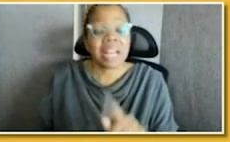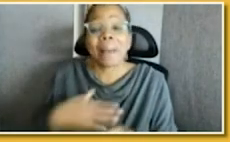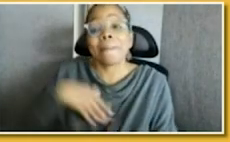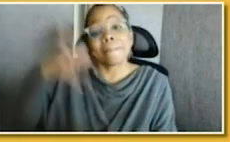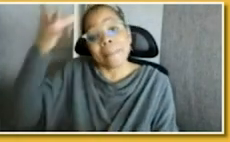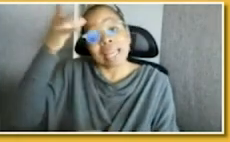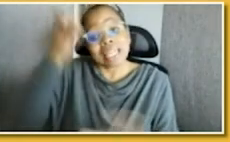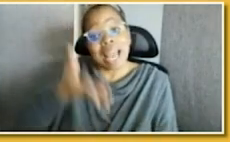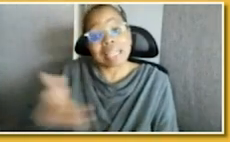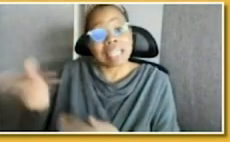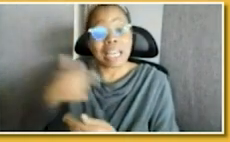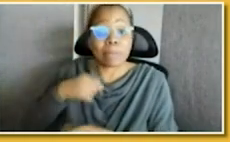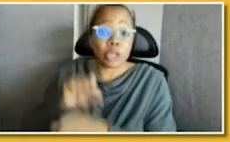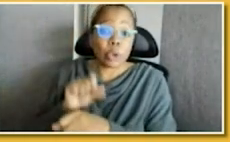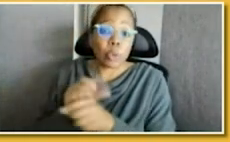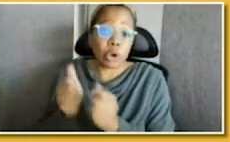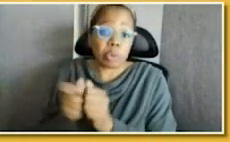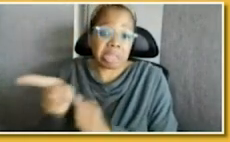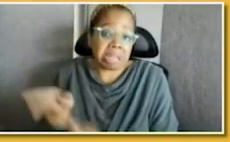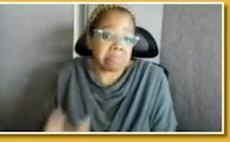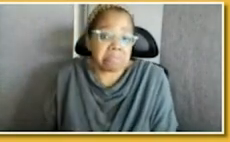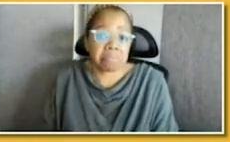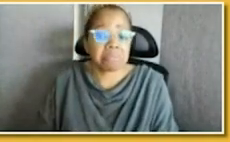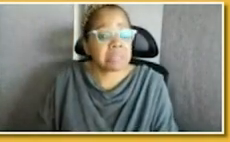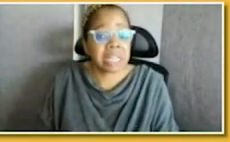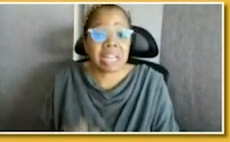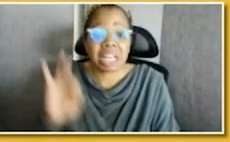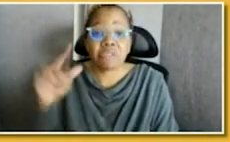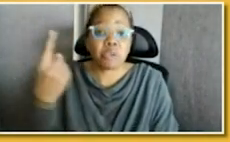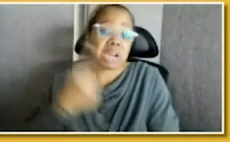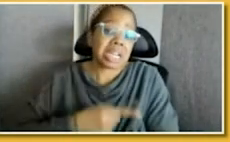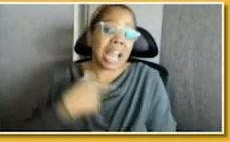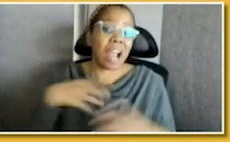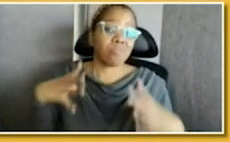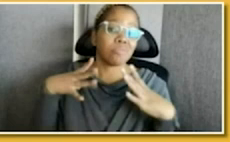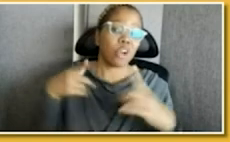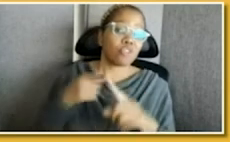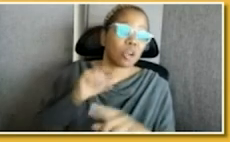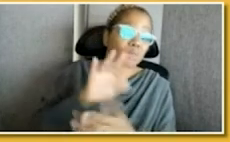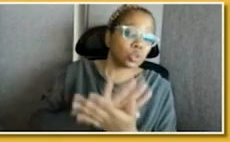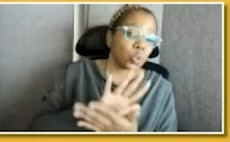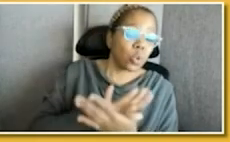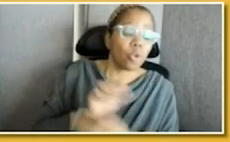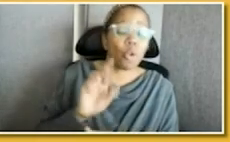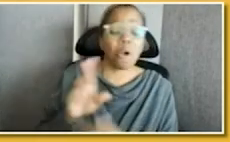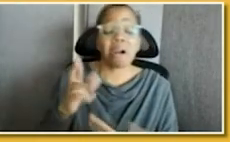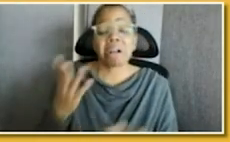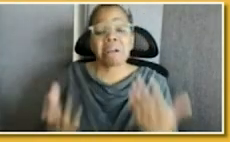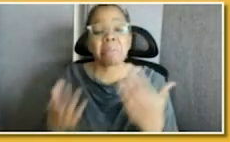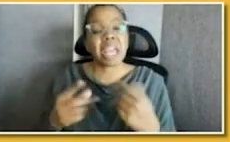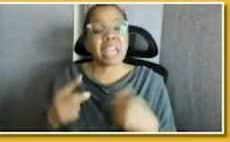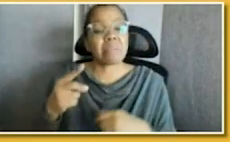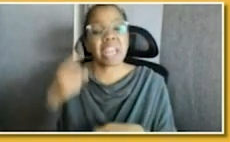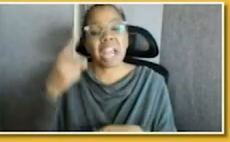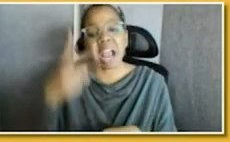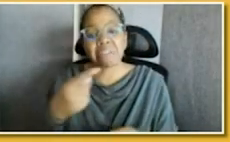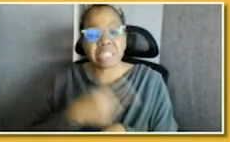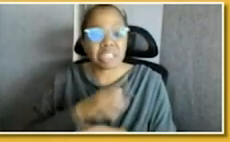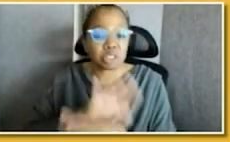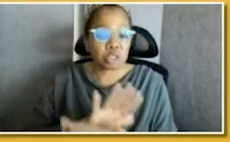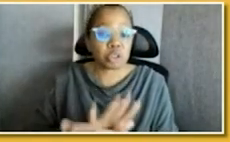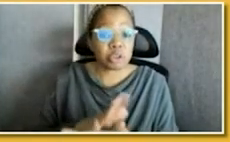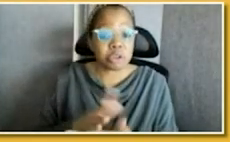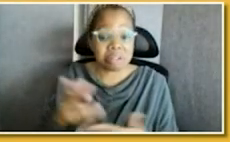was, you know, a day that I had off of school or a day that I, you know, a half day of school, I'd go there. You know, I'd spend time at the